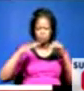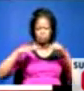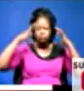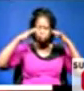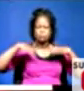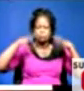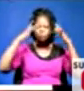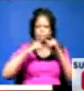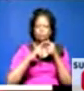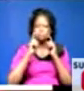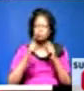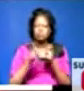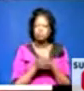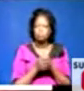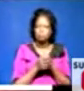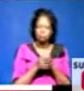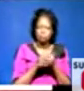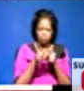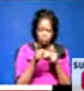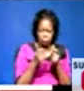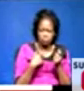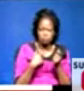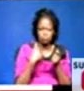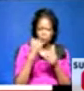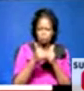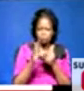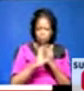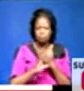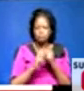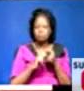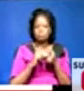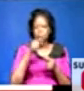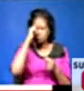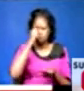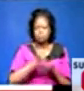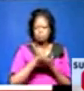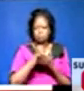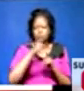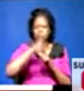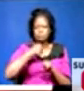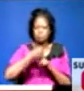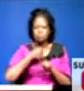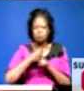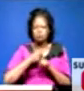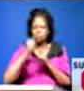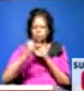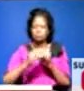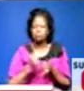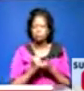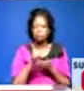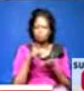legislation of our neighboring countries. So we are also appealing to the government to help us to lobby some of our neighbors to enforce this